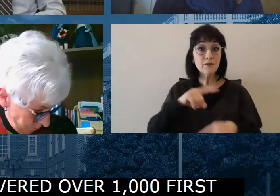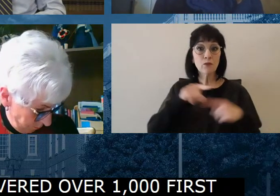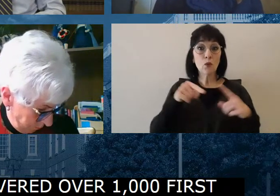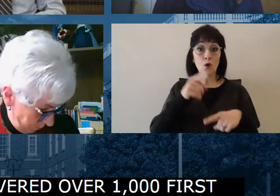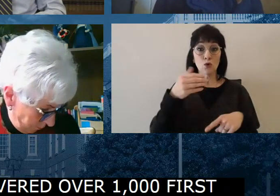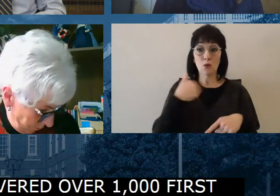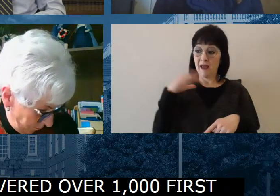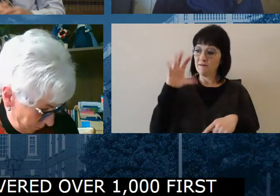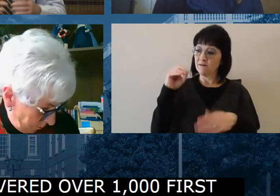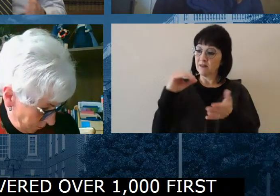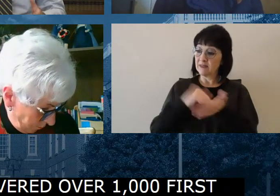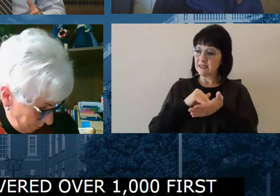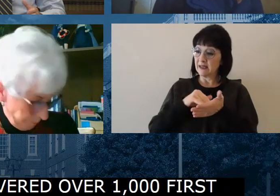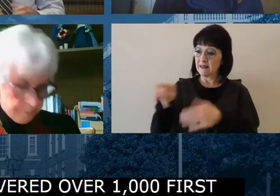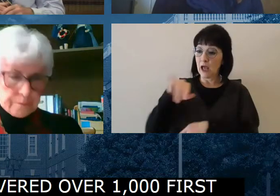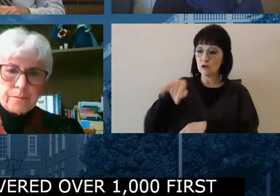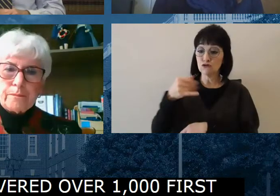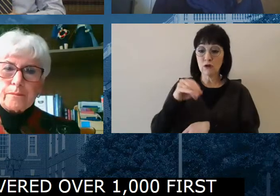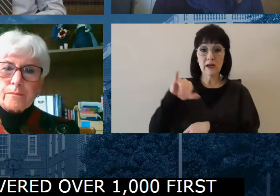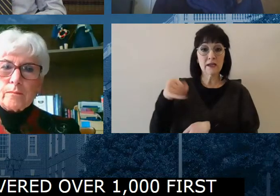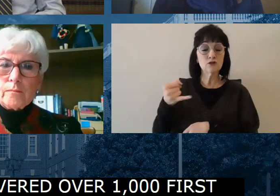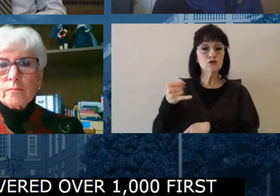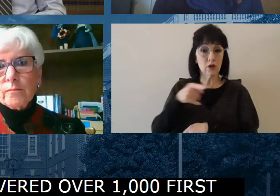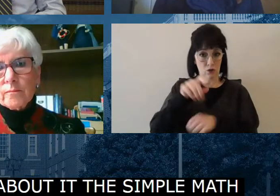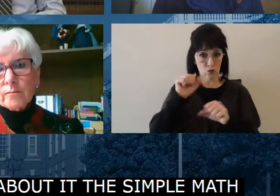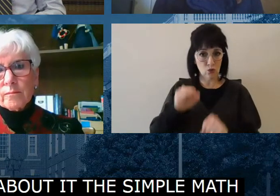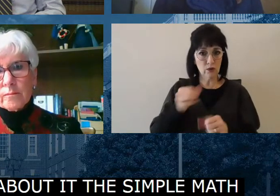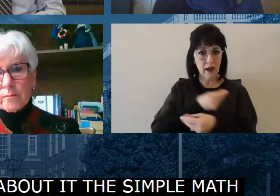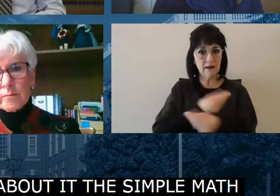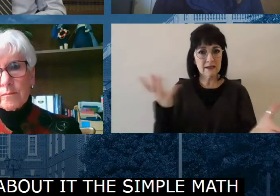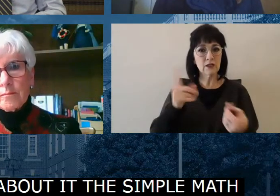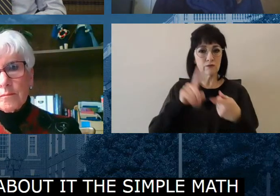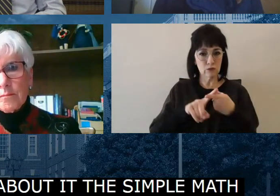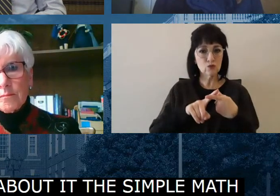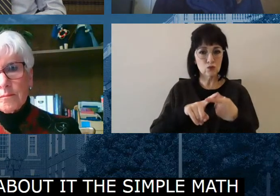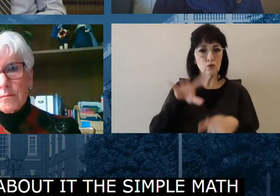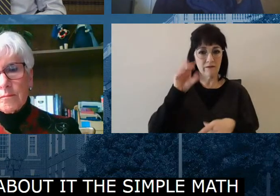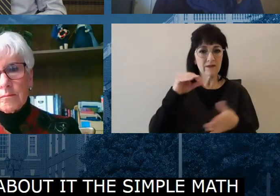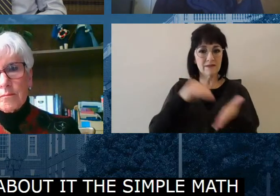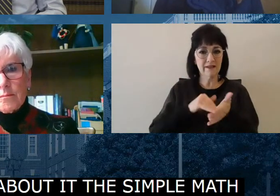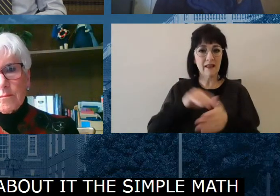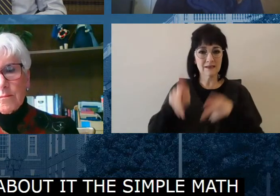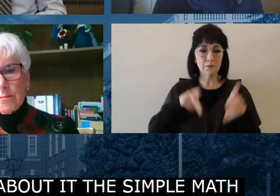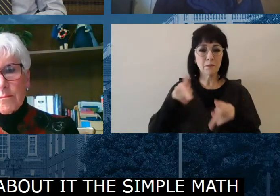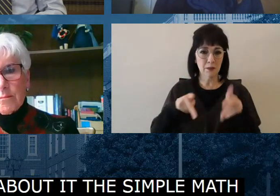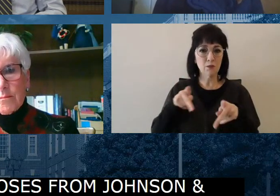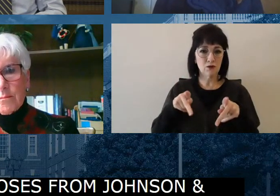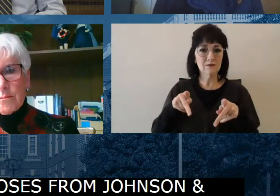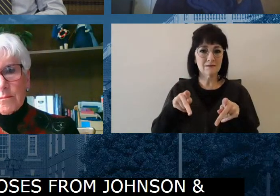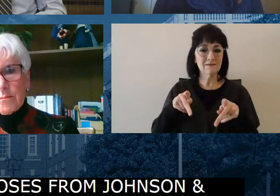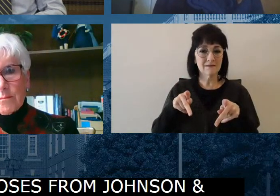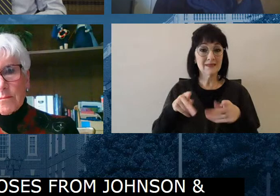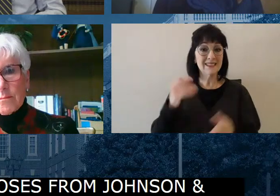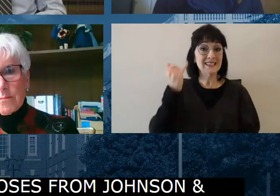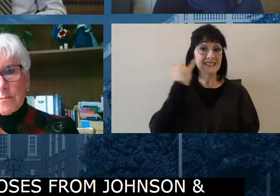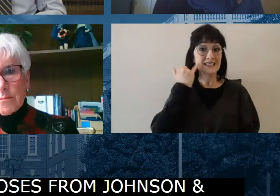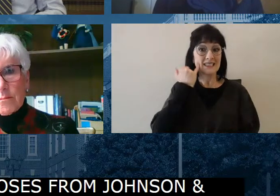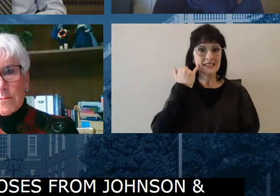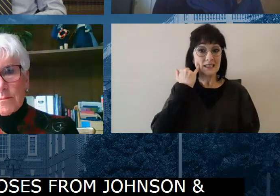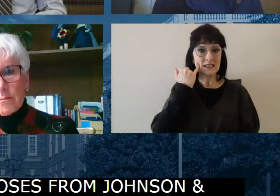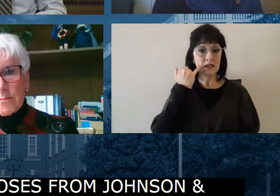from Johnson & Johnson, you can deliver or fully vaccinate 50,000 Delawareans. It takes